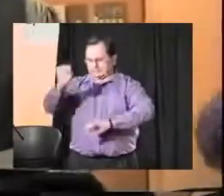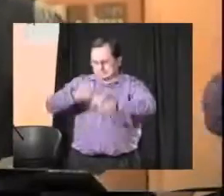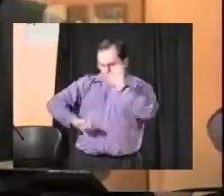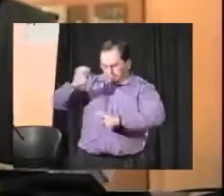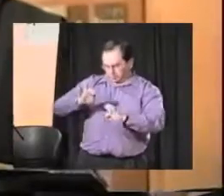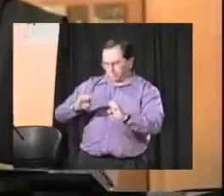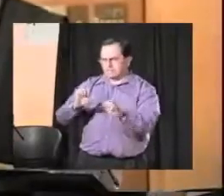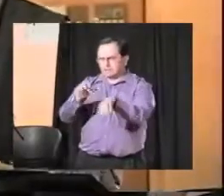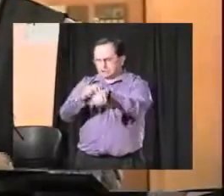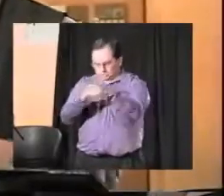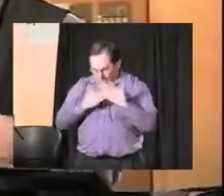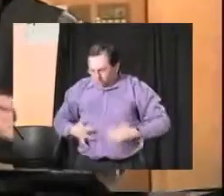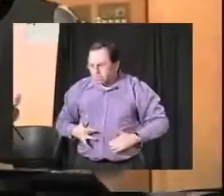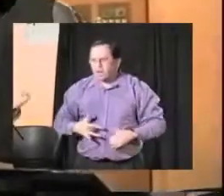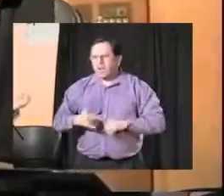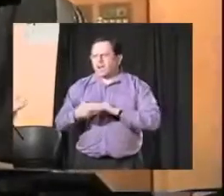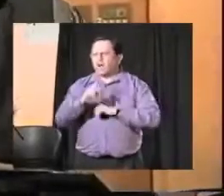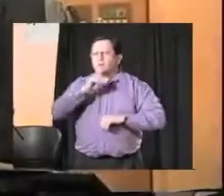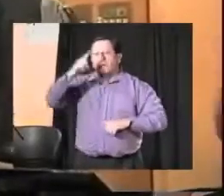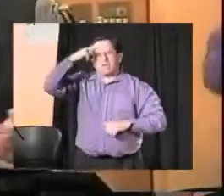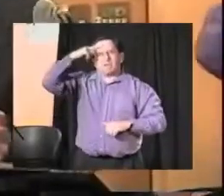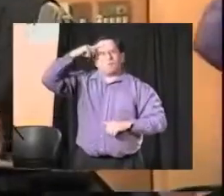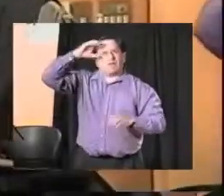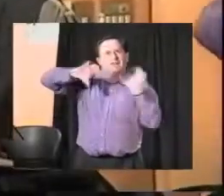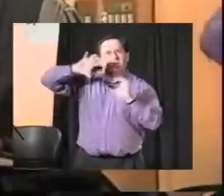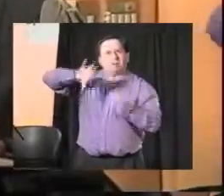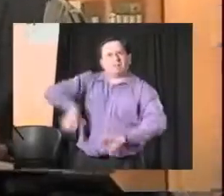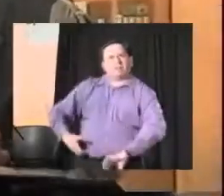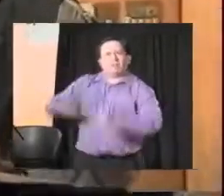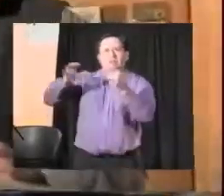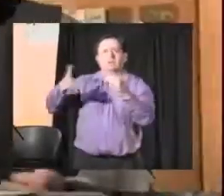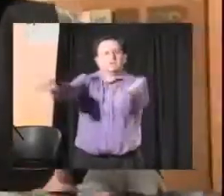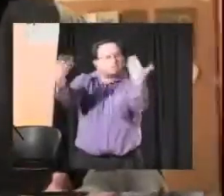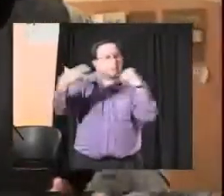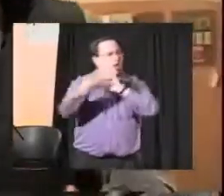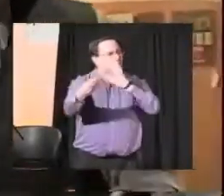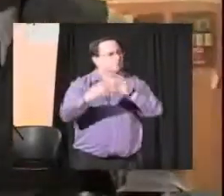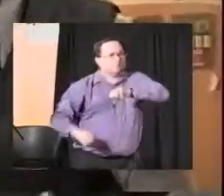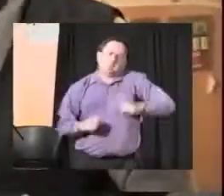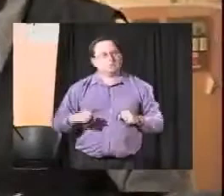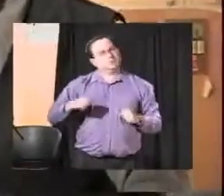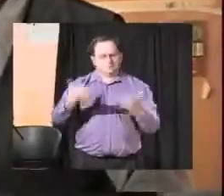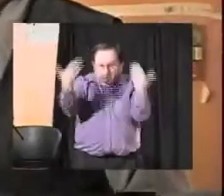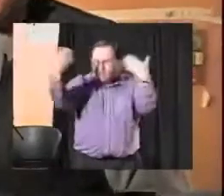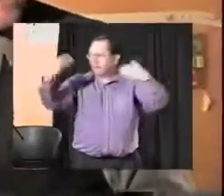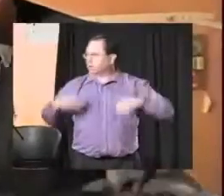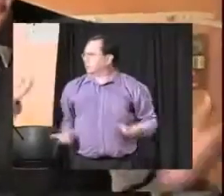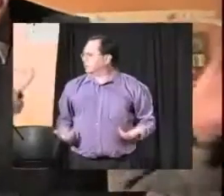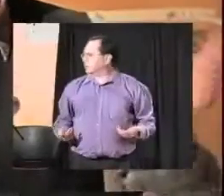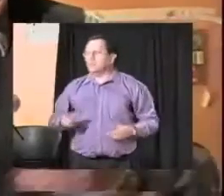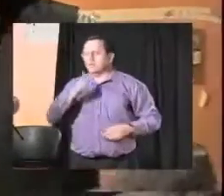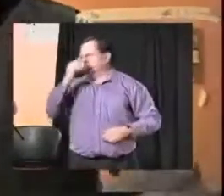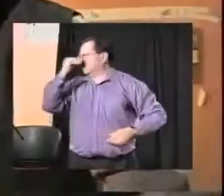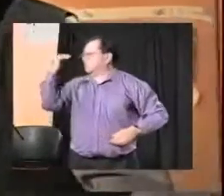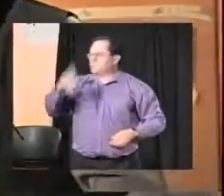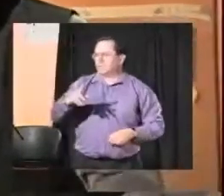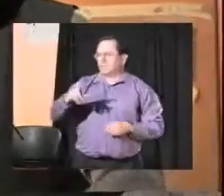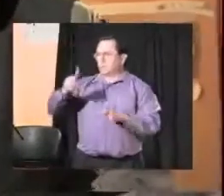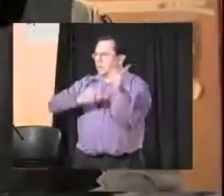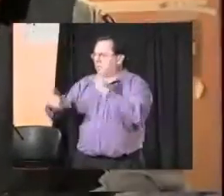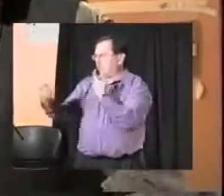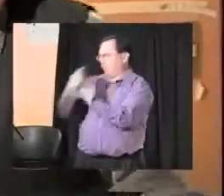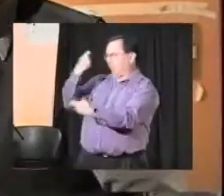screen. They told me I have really weird dopamine. Let's twitch, everybody, let's twitch. Who really cares if the